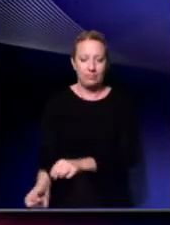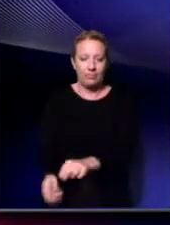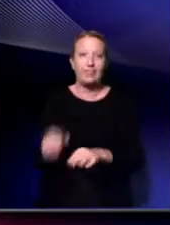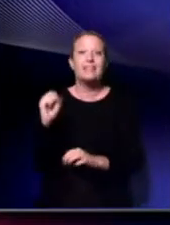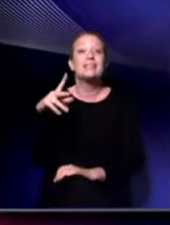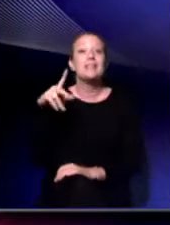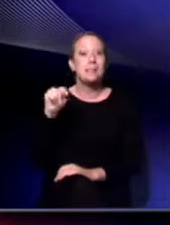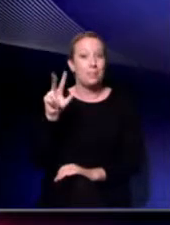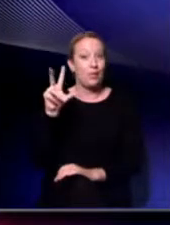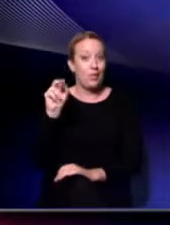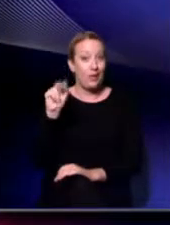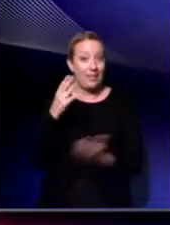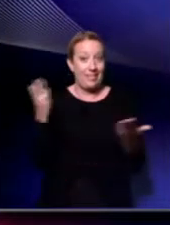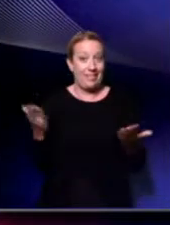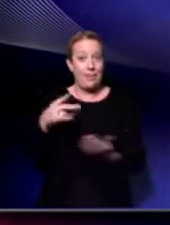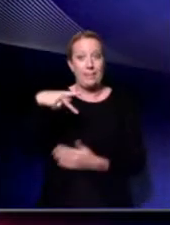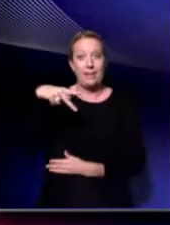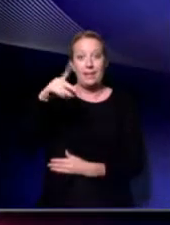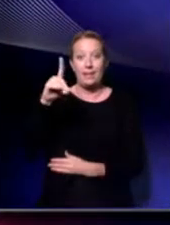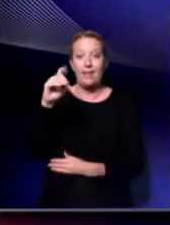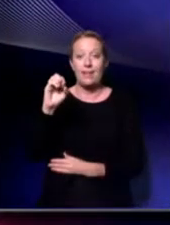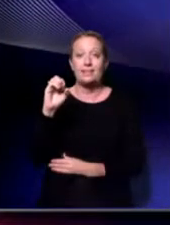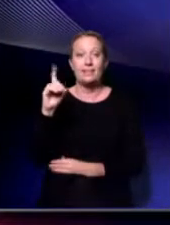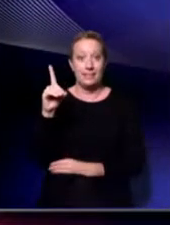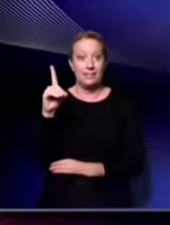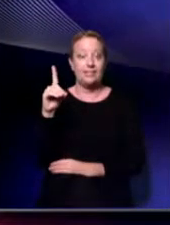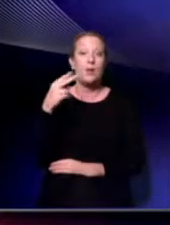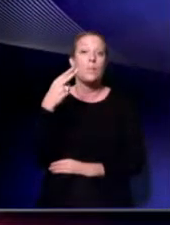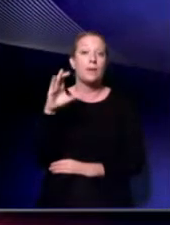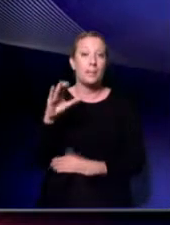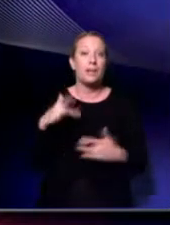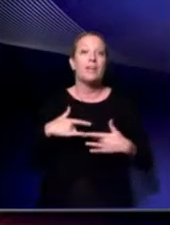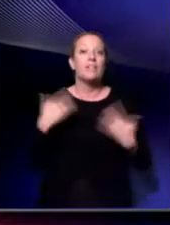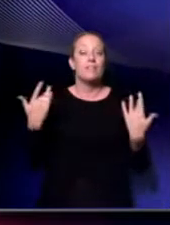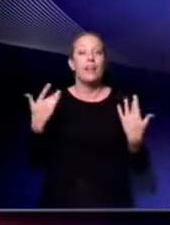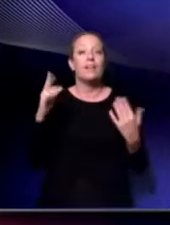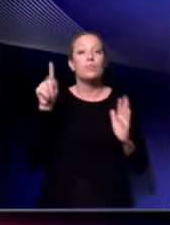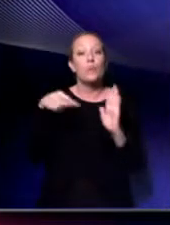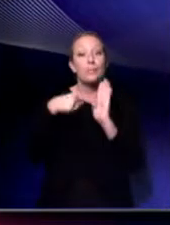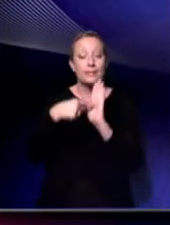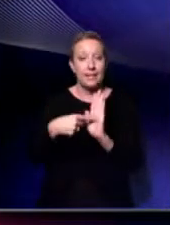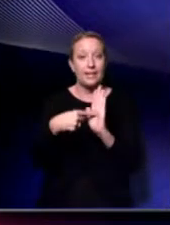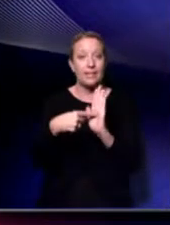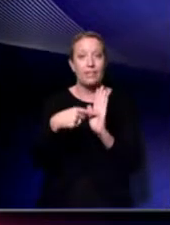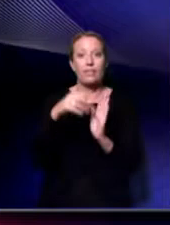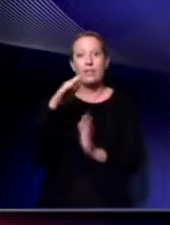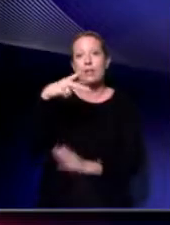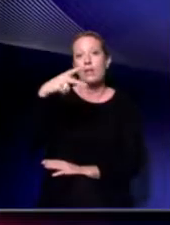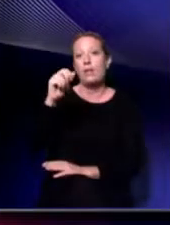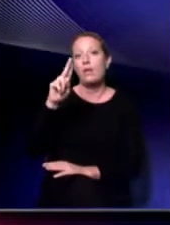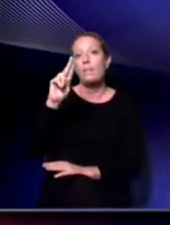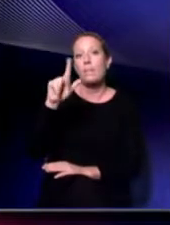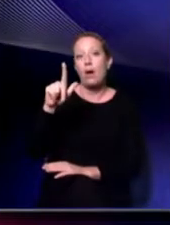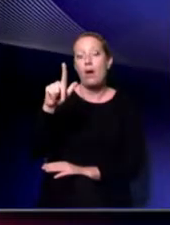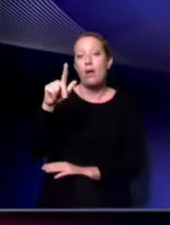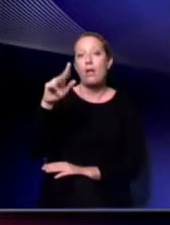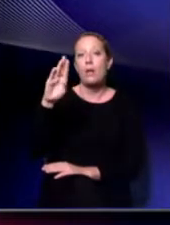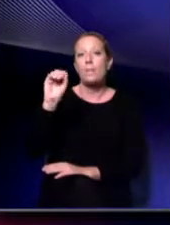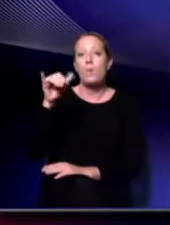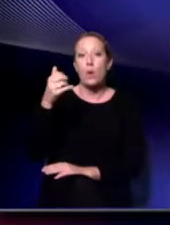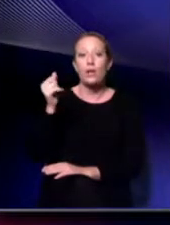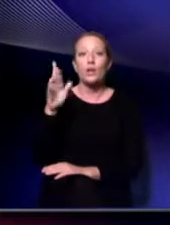homecoming event at PDSD, we will be honoring Representative Paul Boyer with the inaugural ASDB Axios